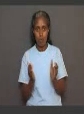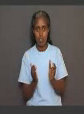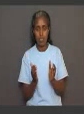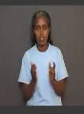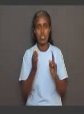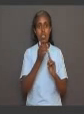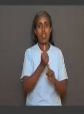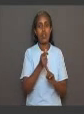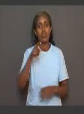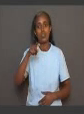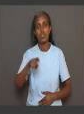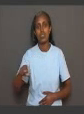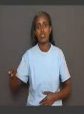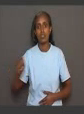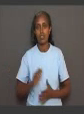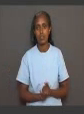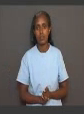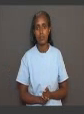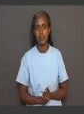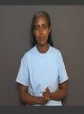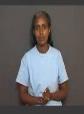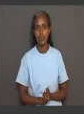the x-axis.